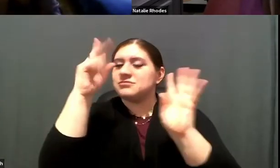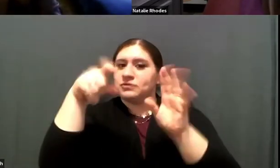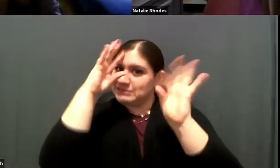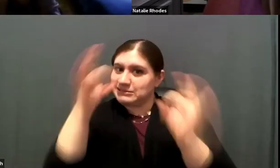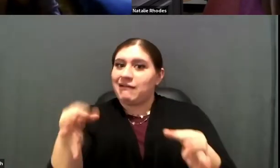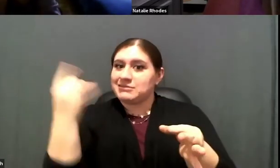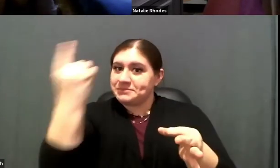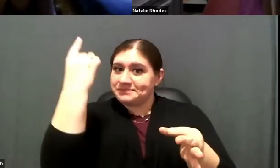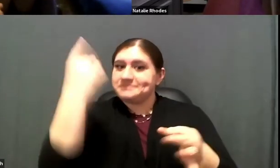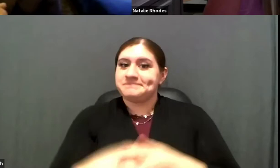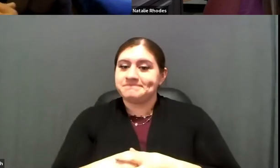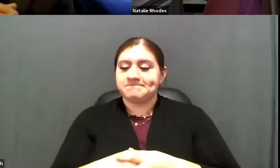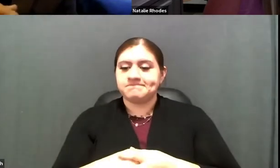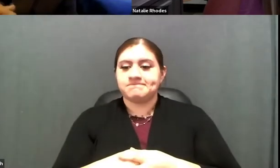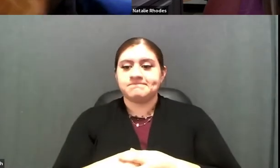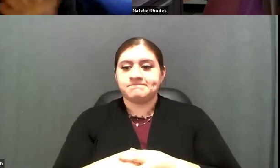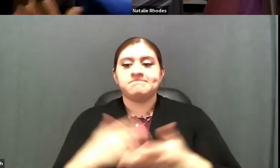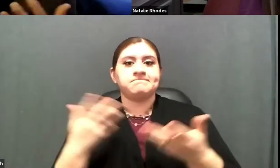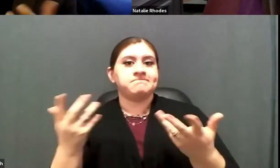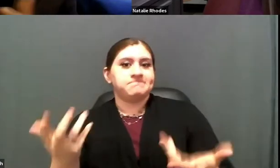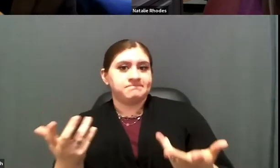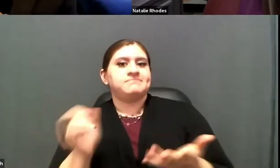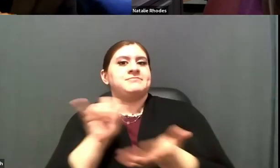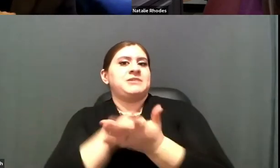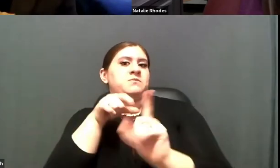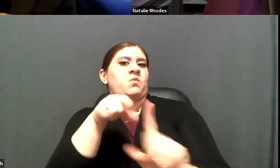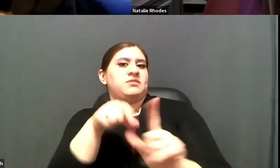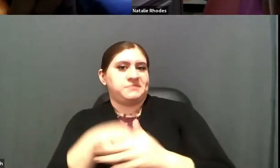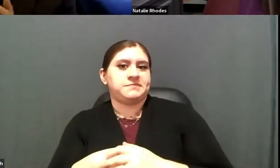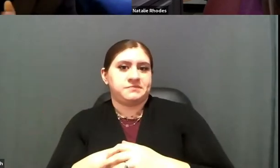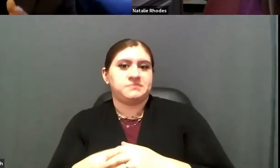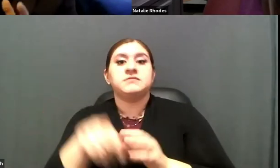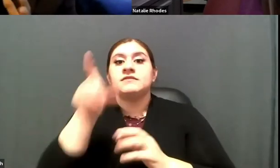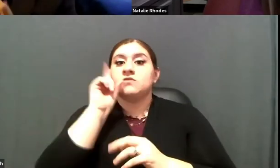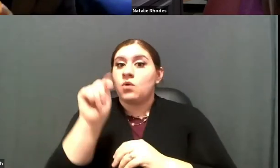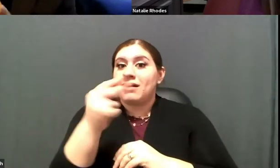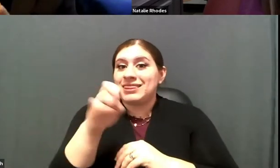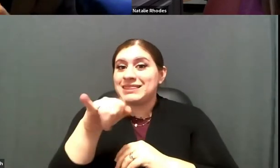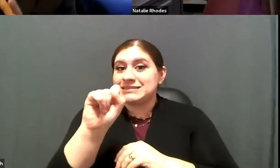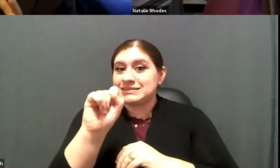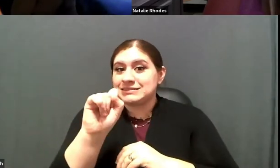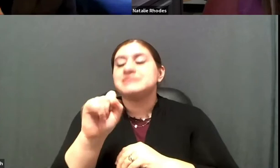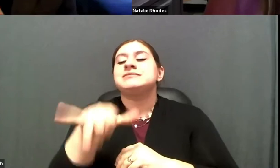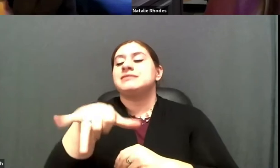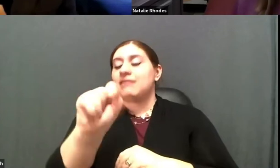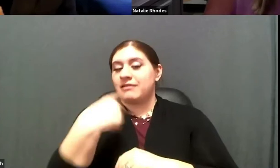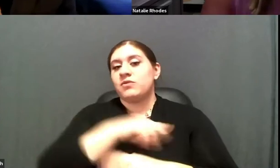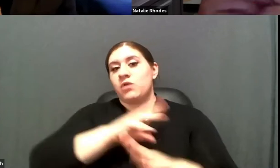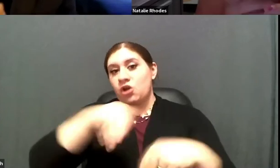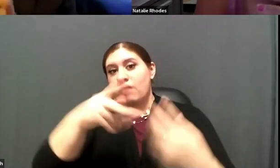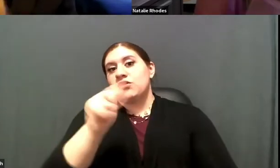decision, you know? That's what it's about. Now, as far as the thesis goes, yes, we do offer a